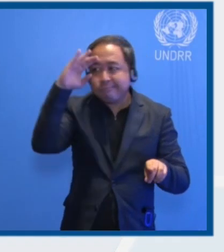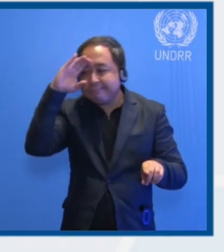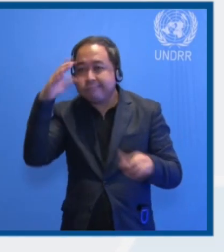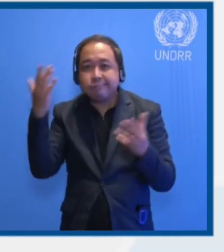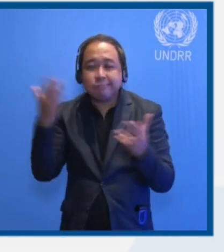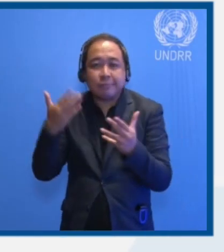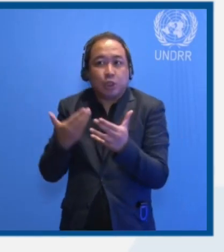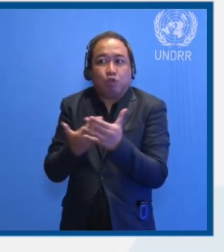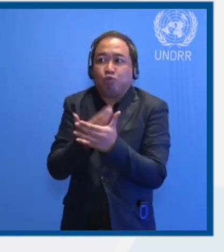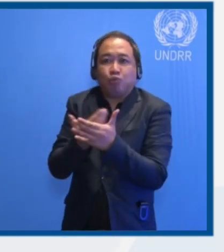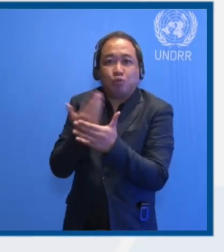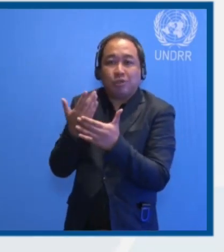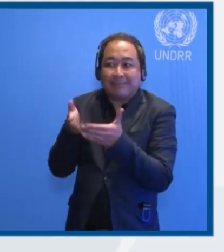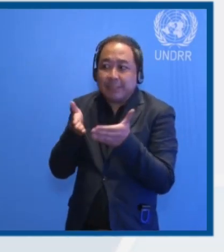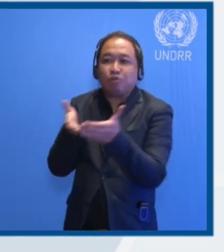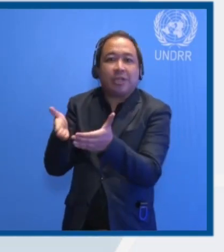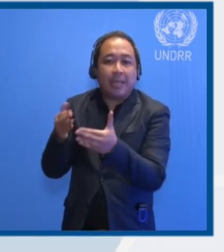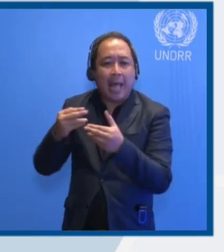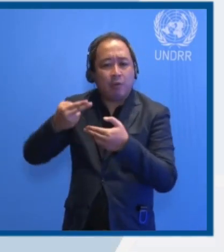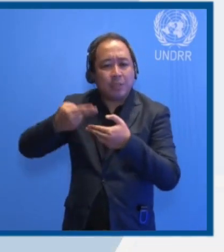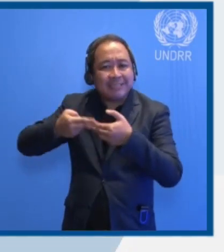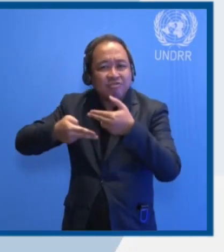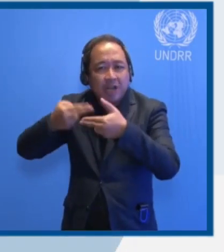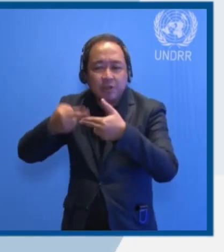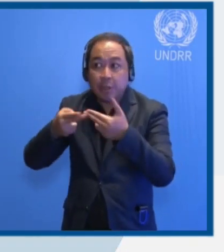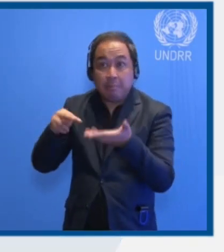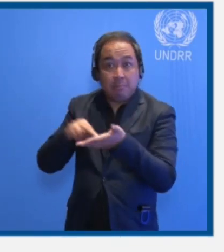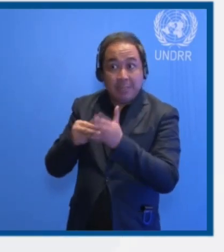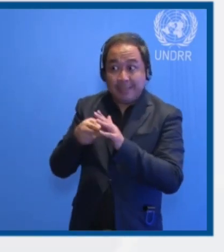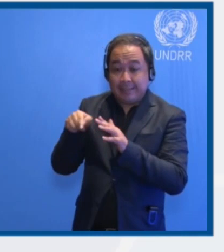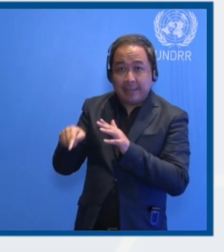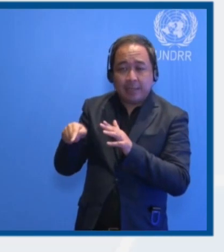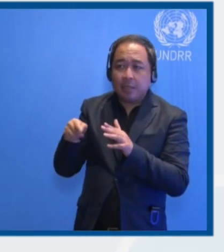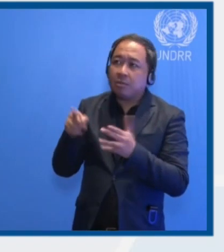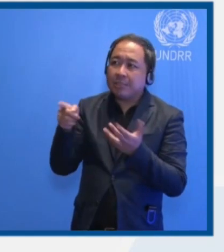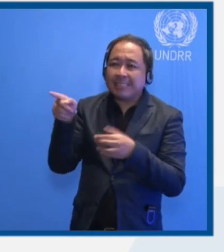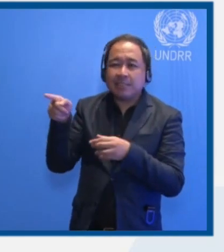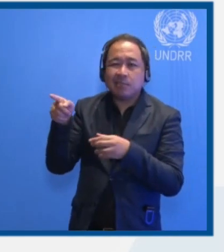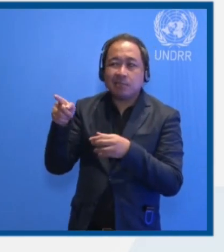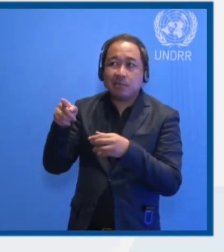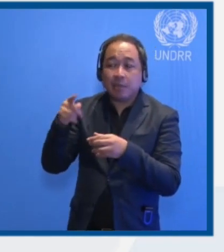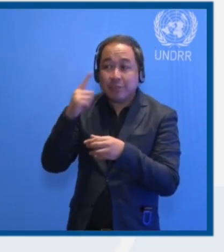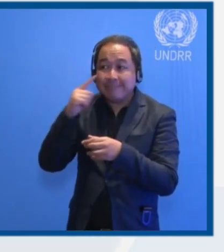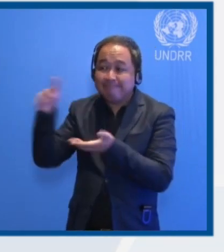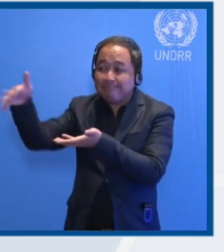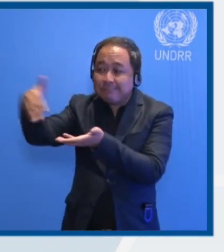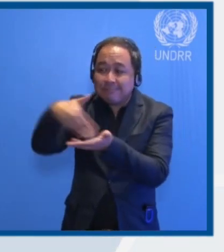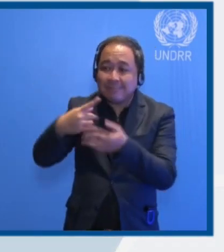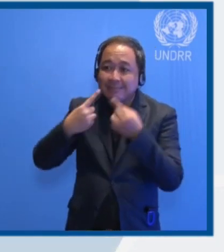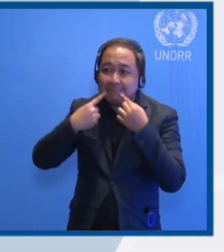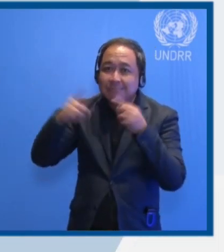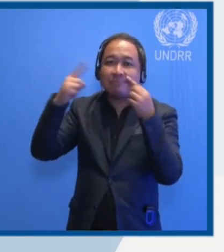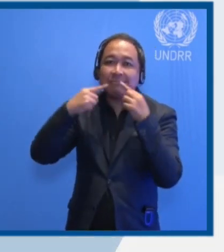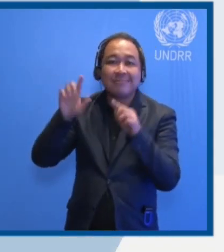barrier? I think it has to be knowledge sharing, it has to be sharing of all the success stories, maybe tapping into the